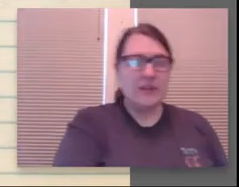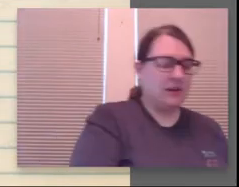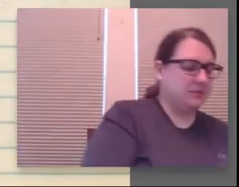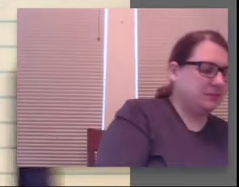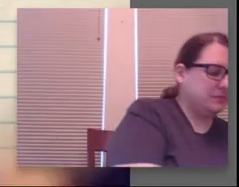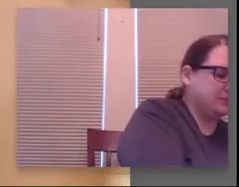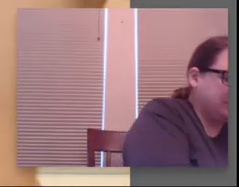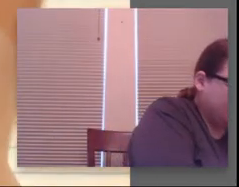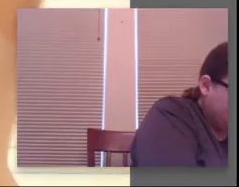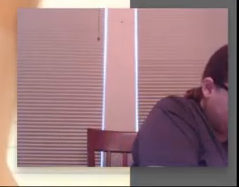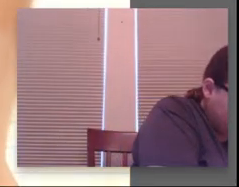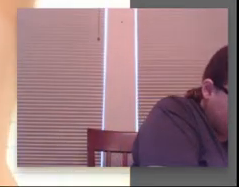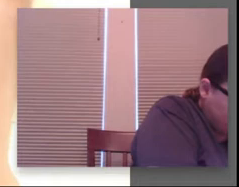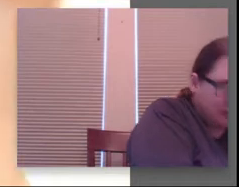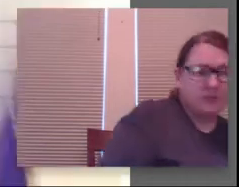9.